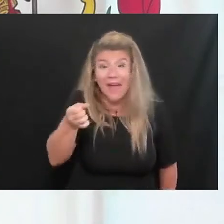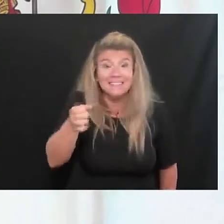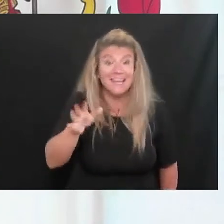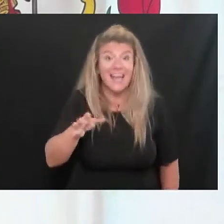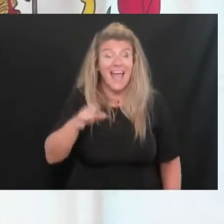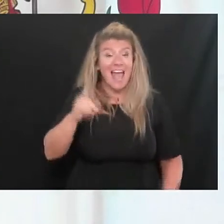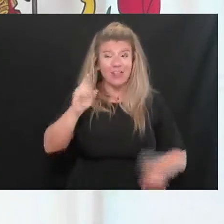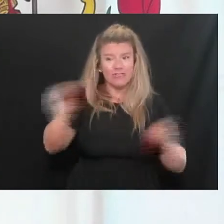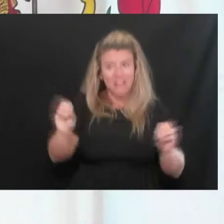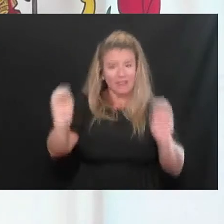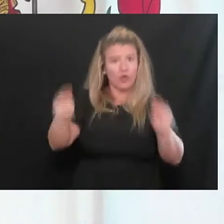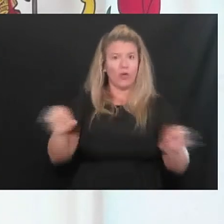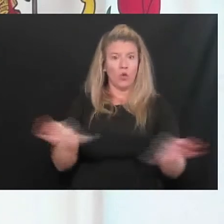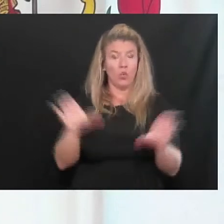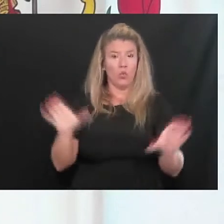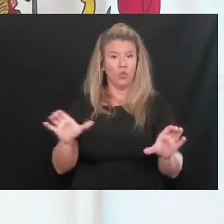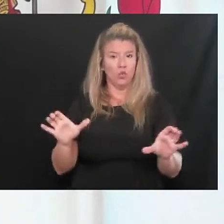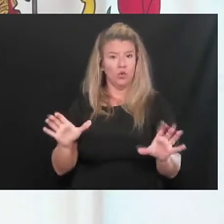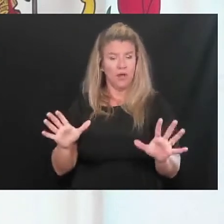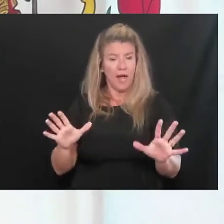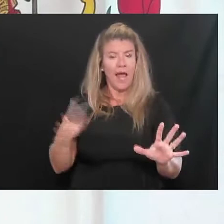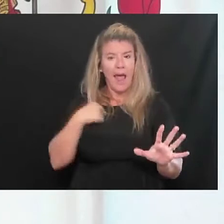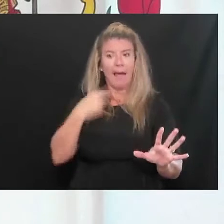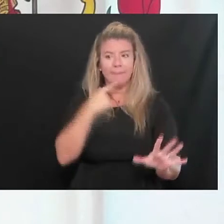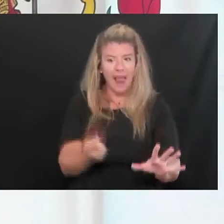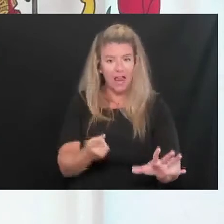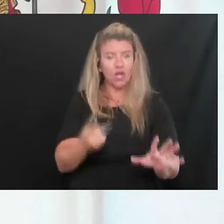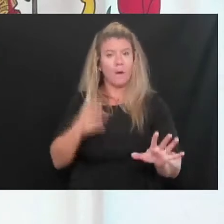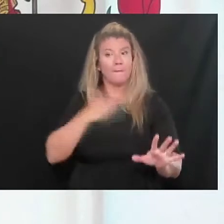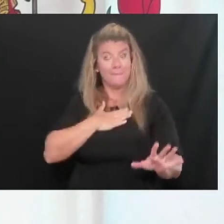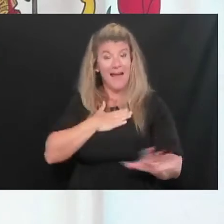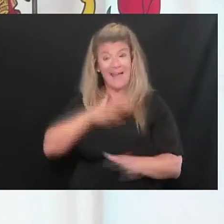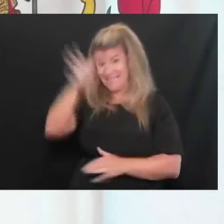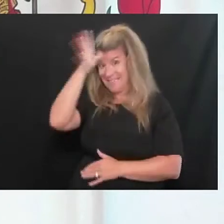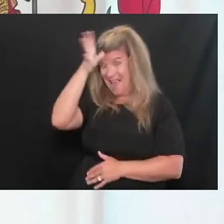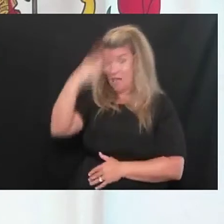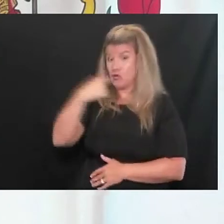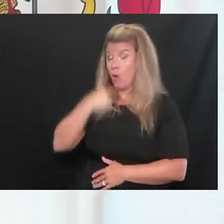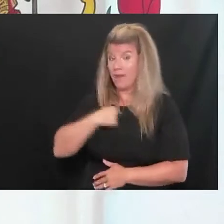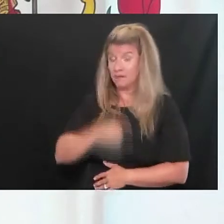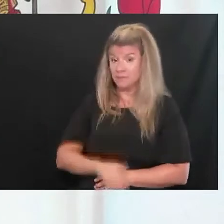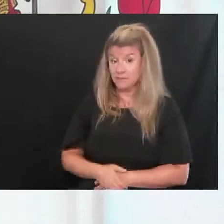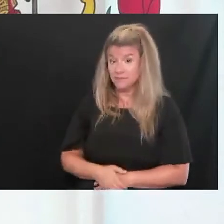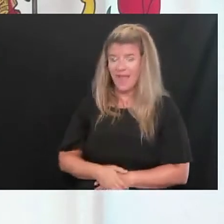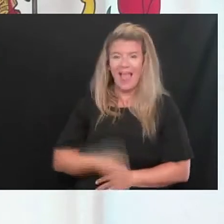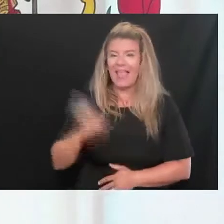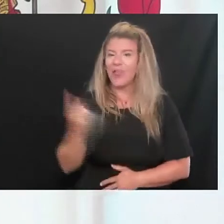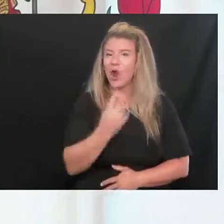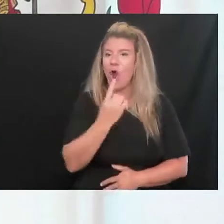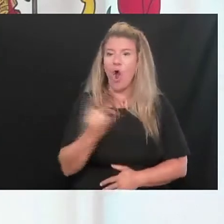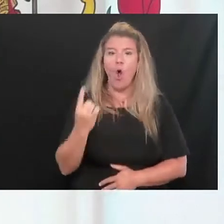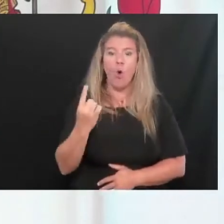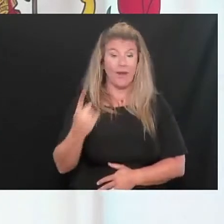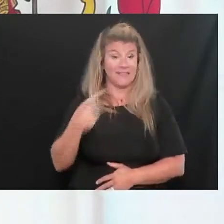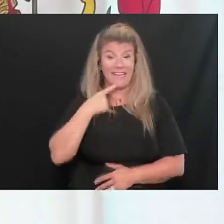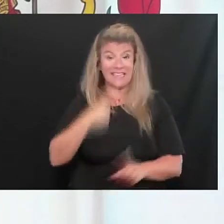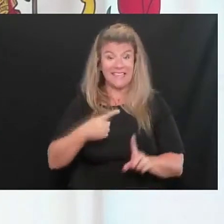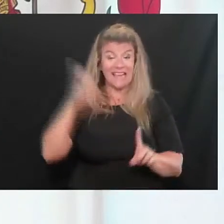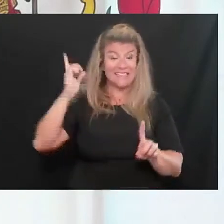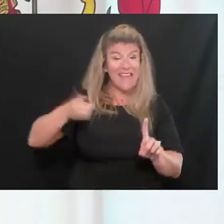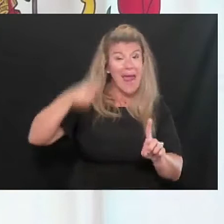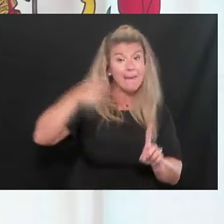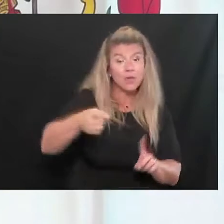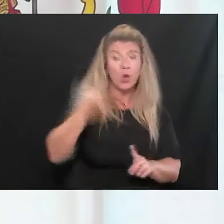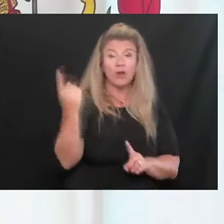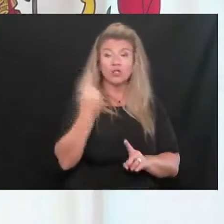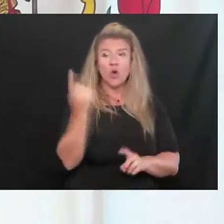anything I could do. You know, I'm telling you, my dad said, you know, there's always something. He said, damn you, there's always something